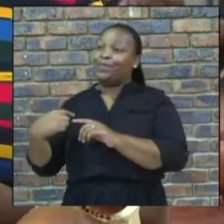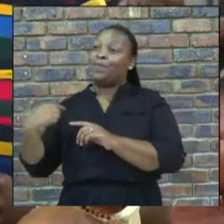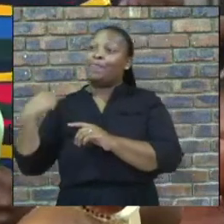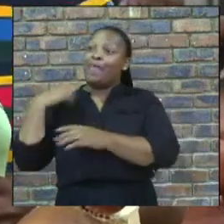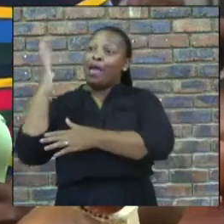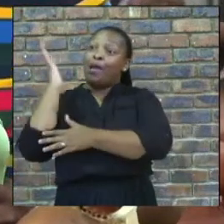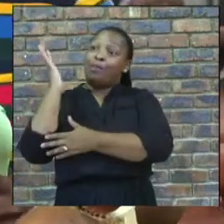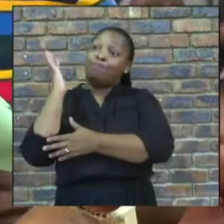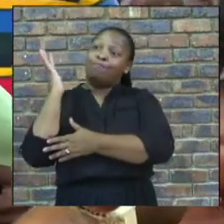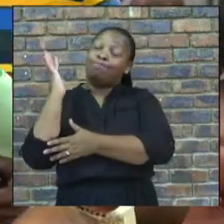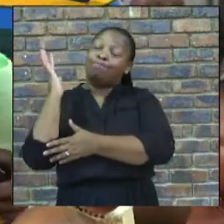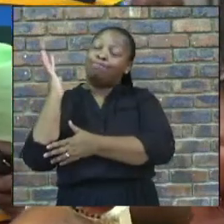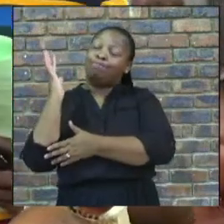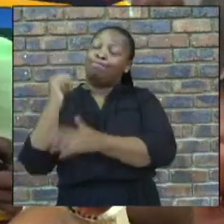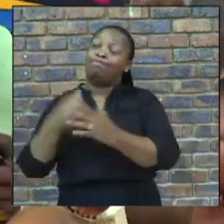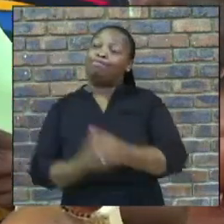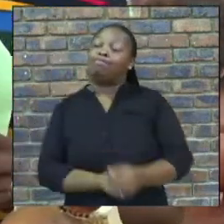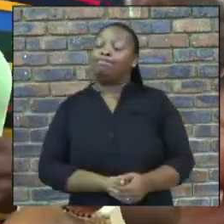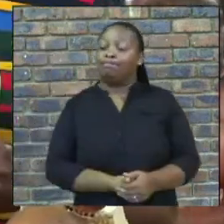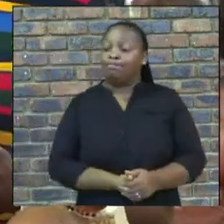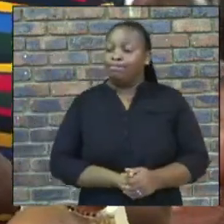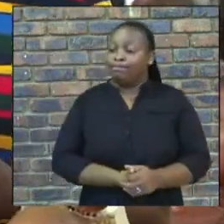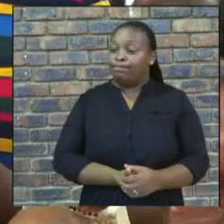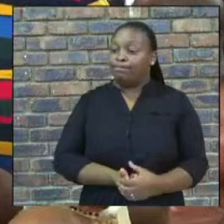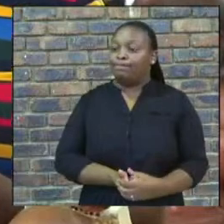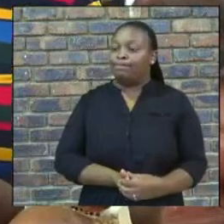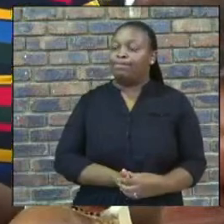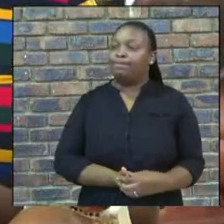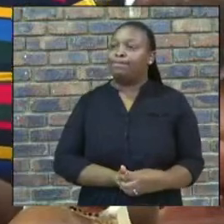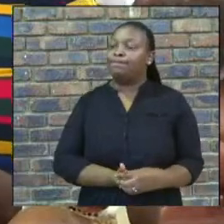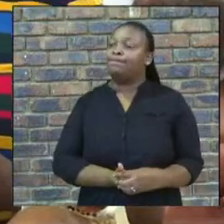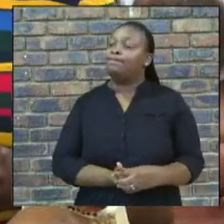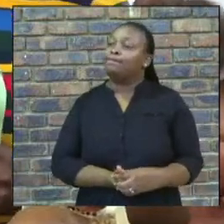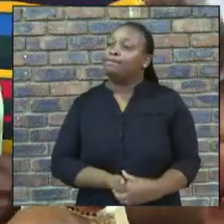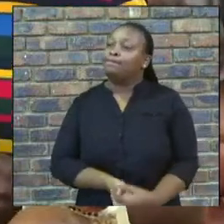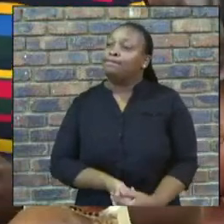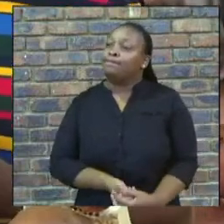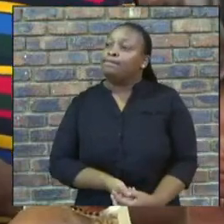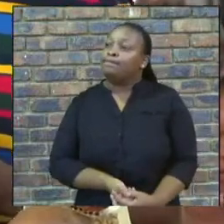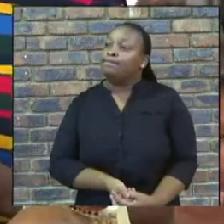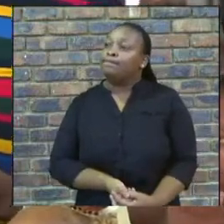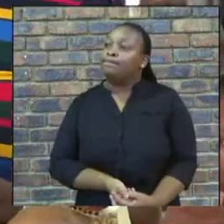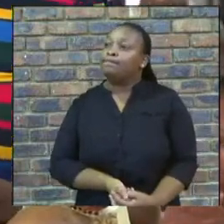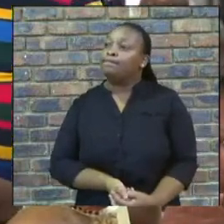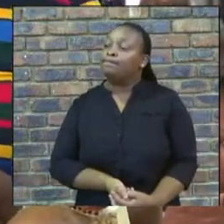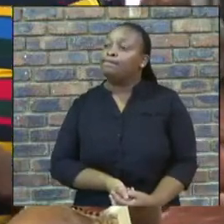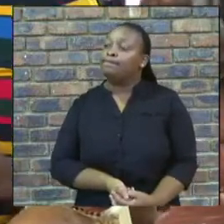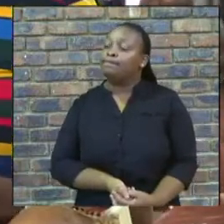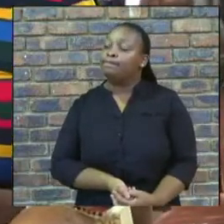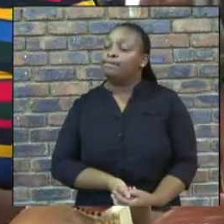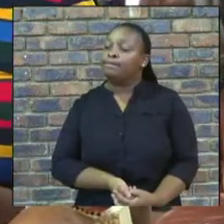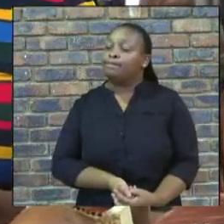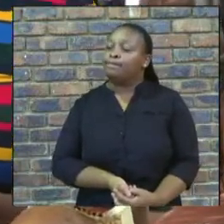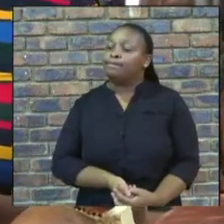Representer Cosmos City Entrepreneurs, Yase Cosmos City, Ward